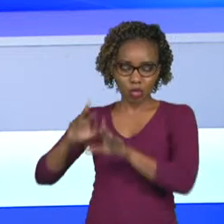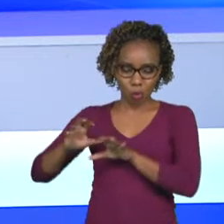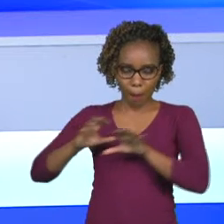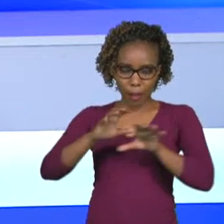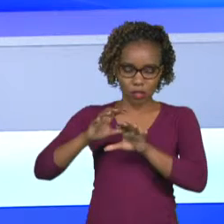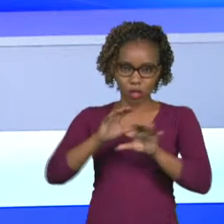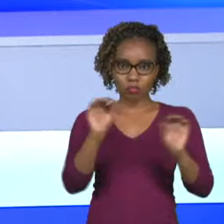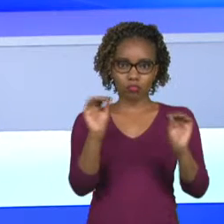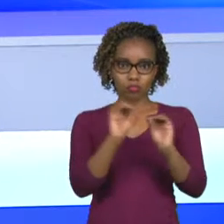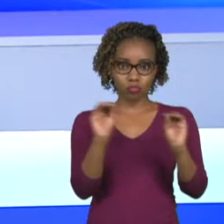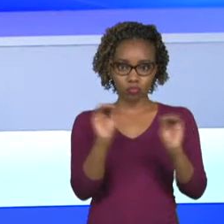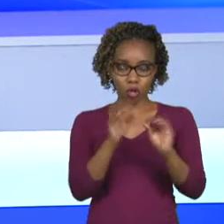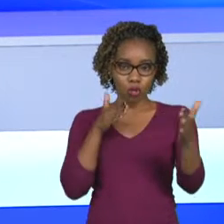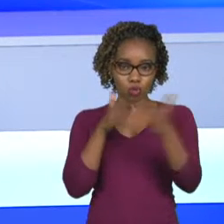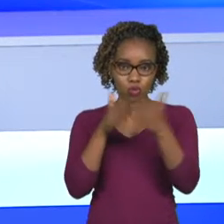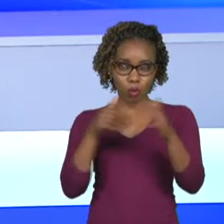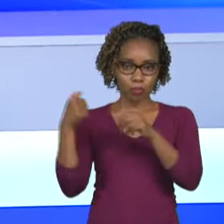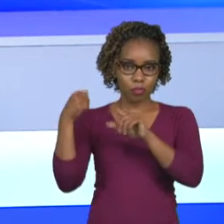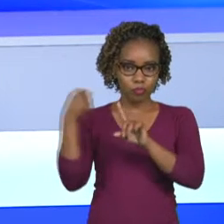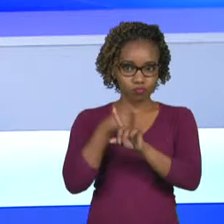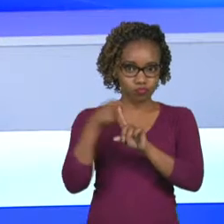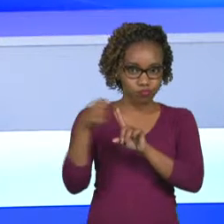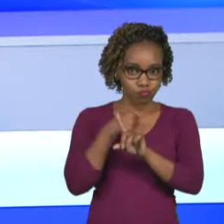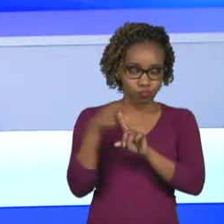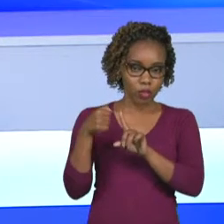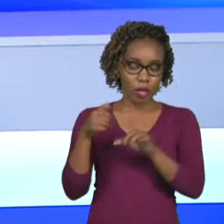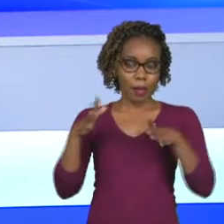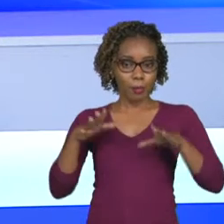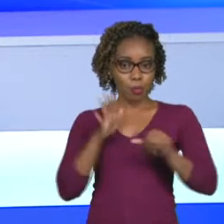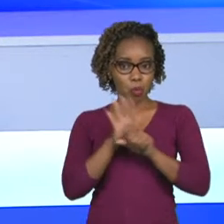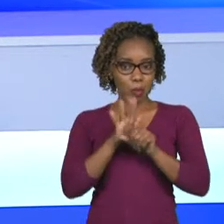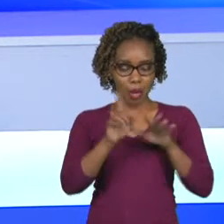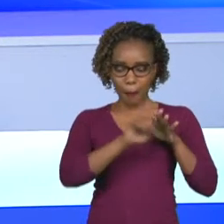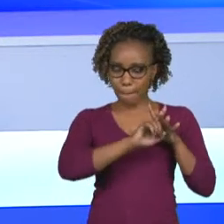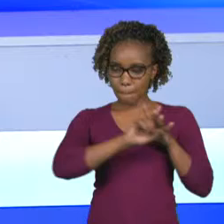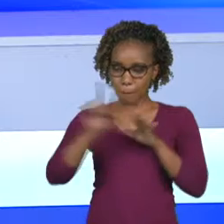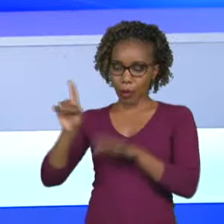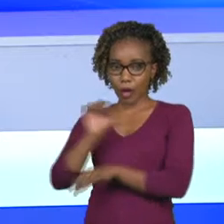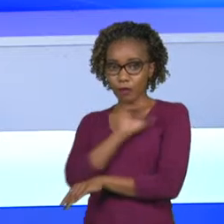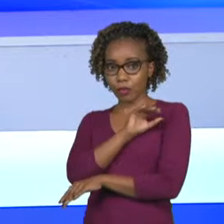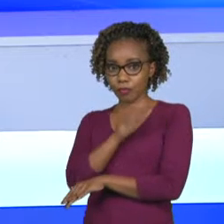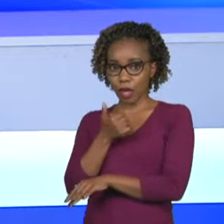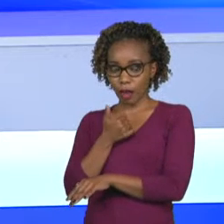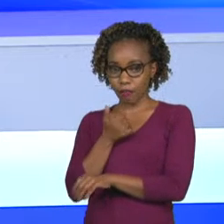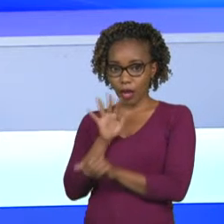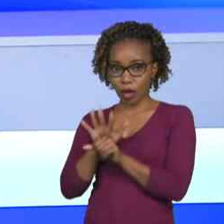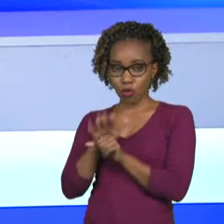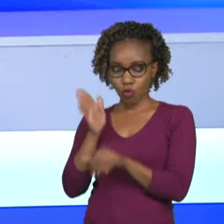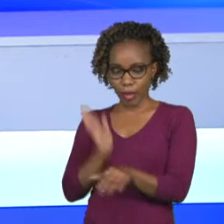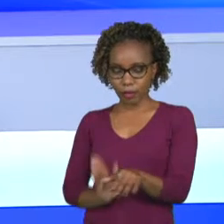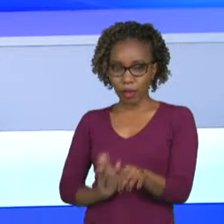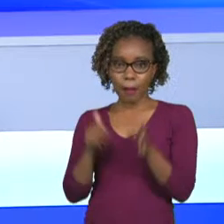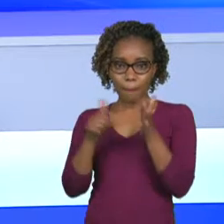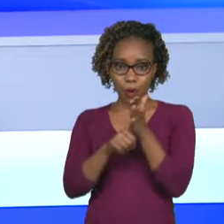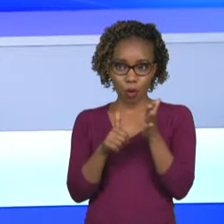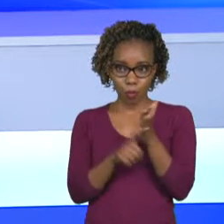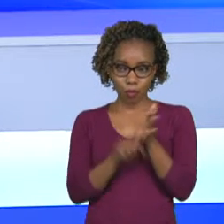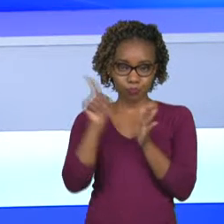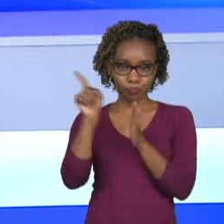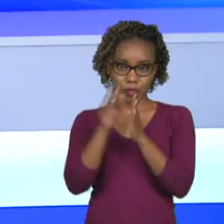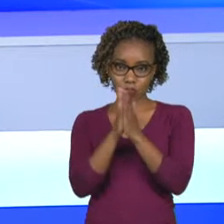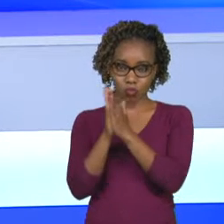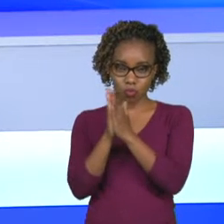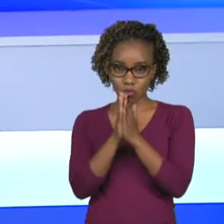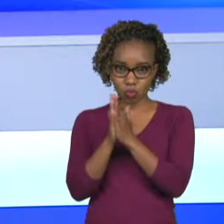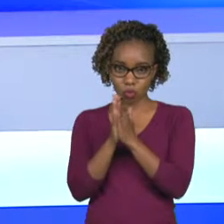halt to the conflict that has caused tens of thousands to flee and raised fears of a humanitarian disaster. For these and more